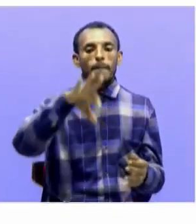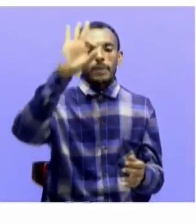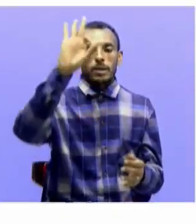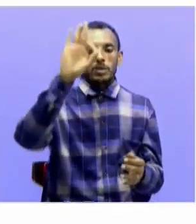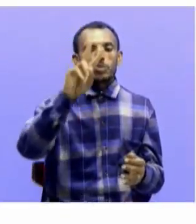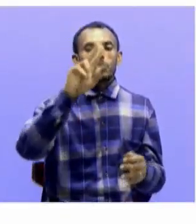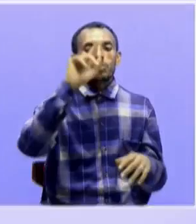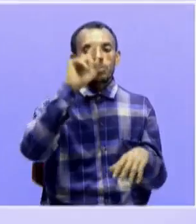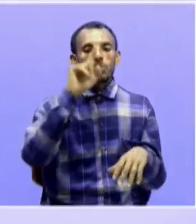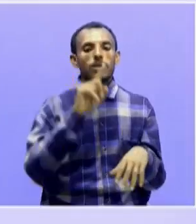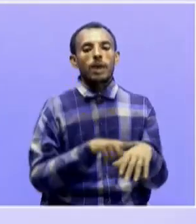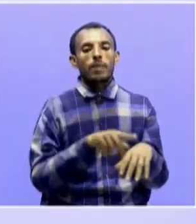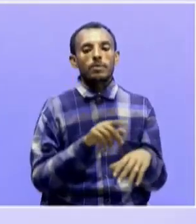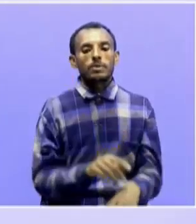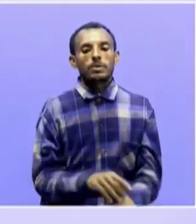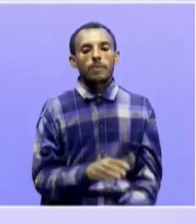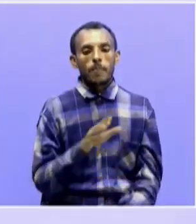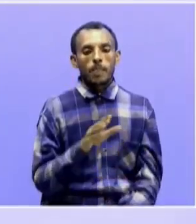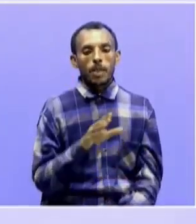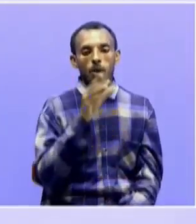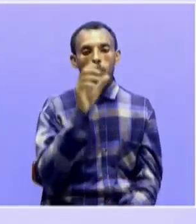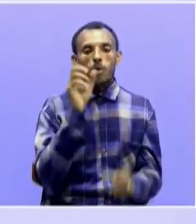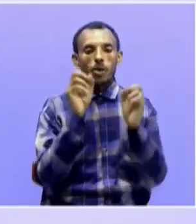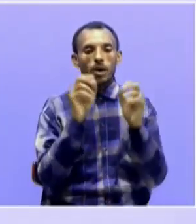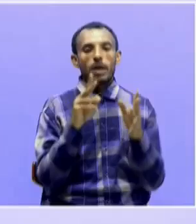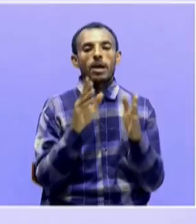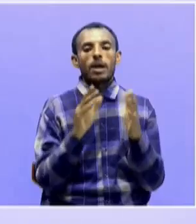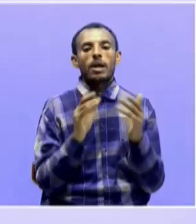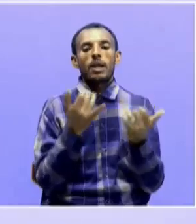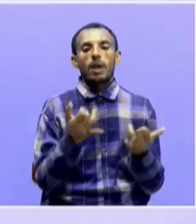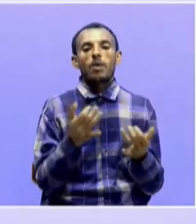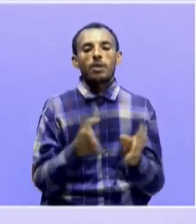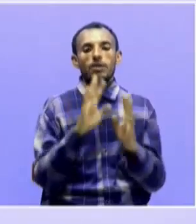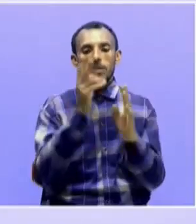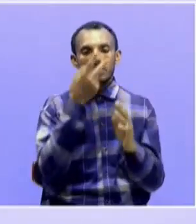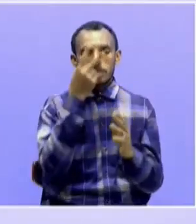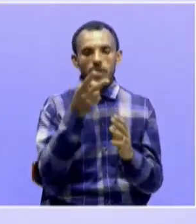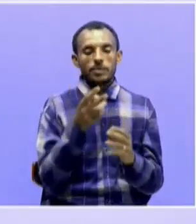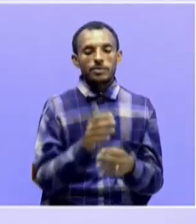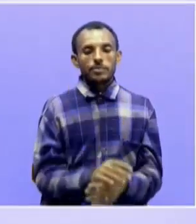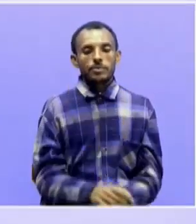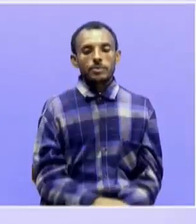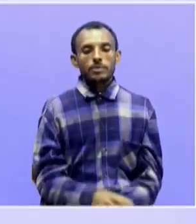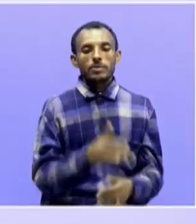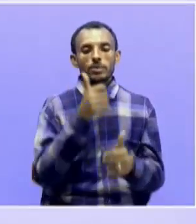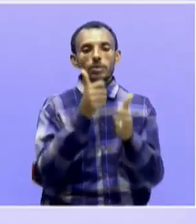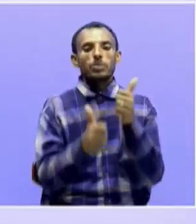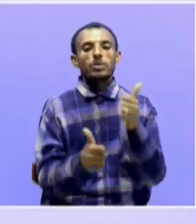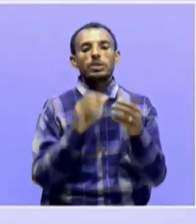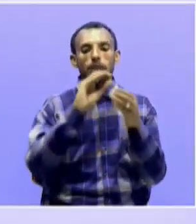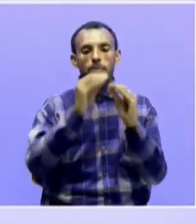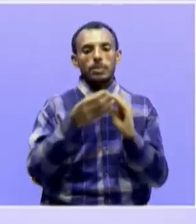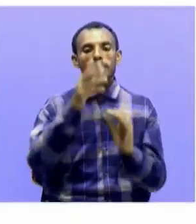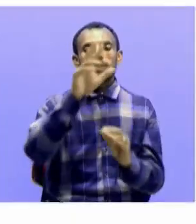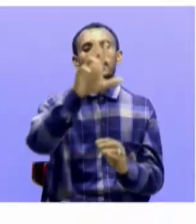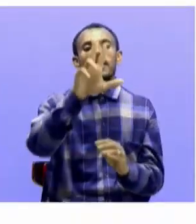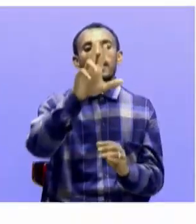2 times. Okay. Now, let's see which number? 3. 3